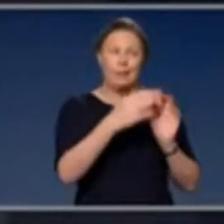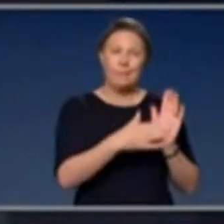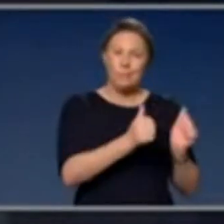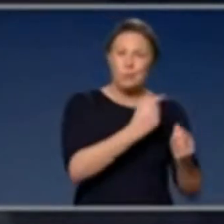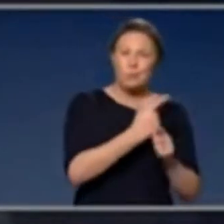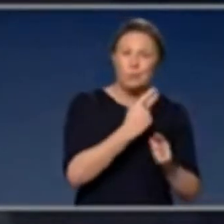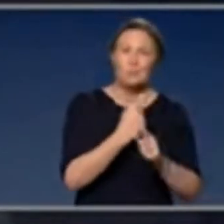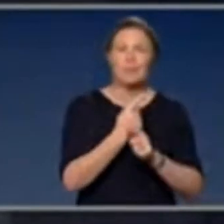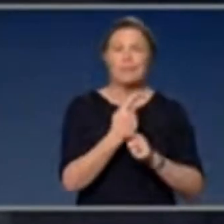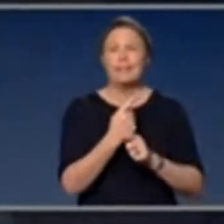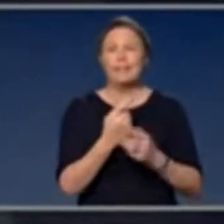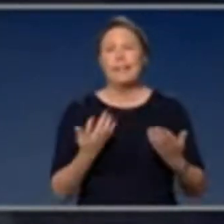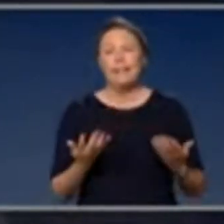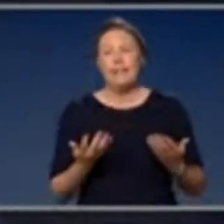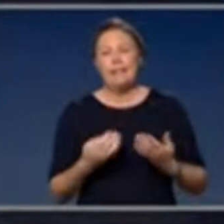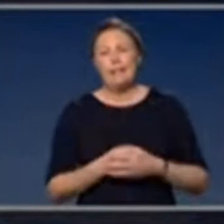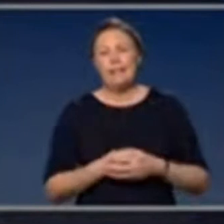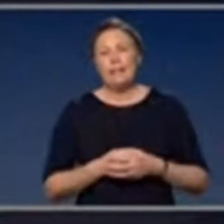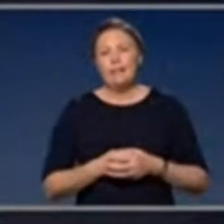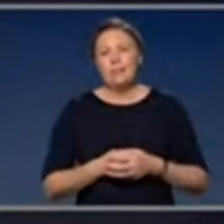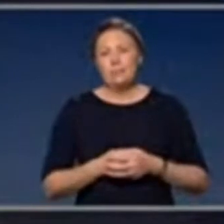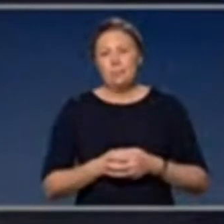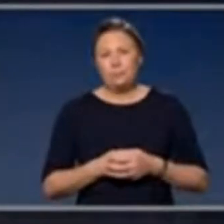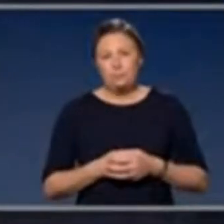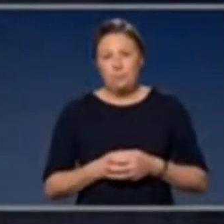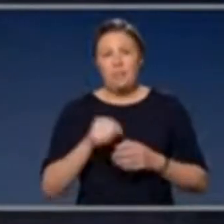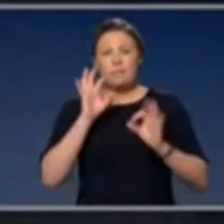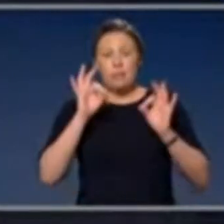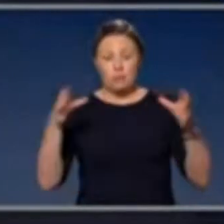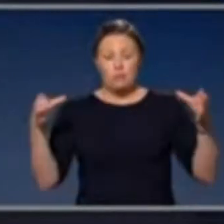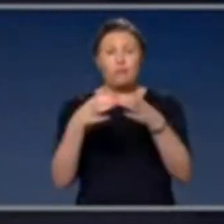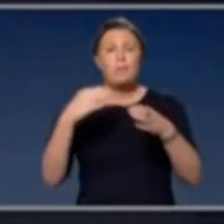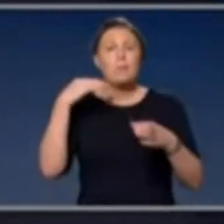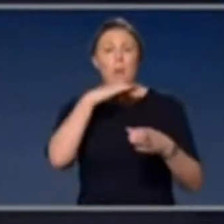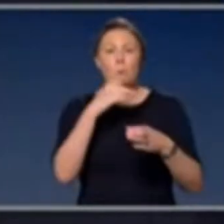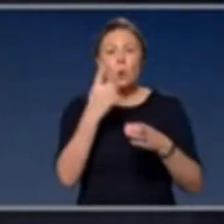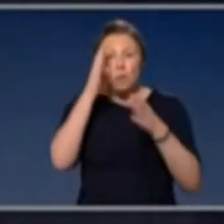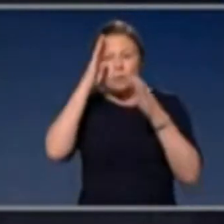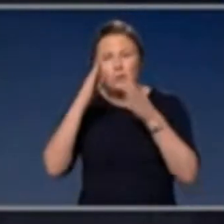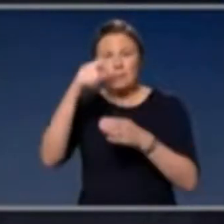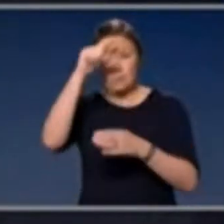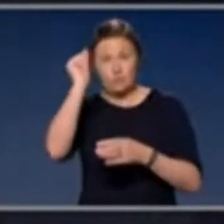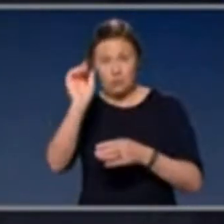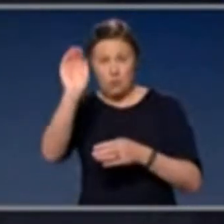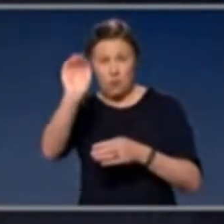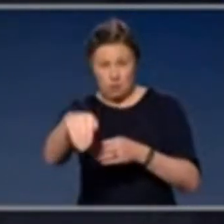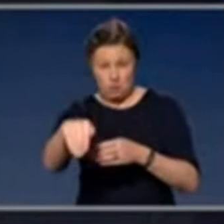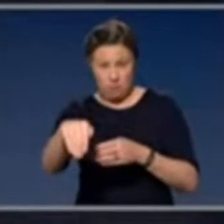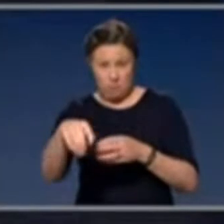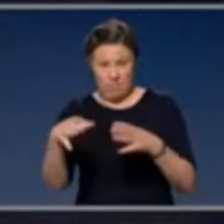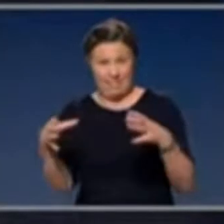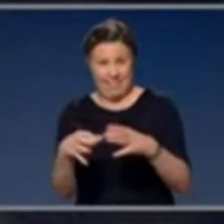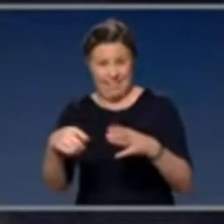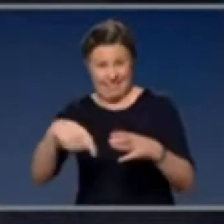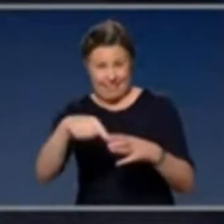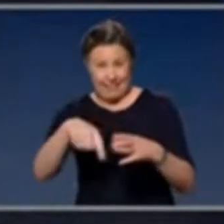just say that the role of that centre in Melbourne that has been set up for the specific cases in